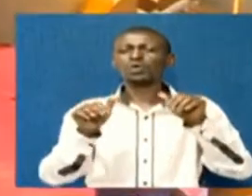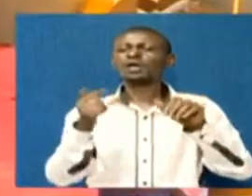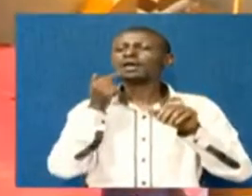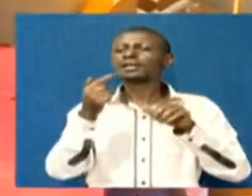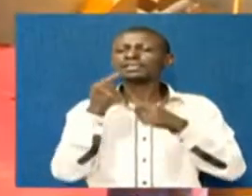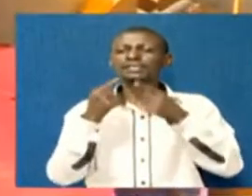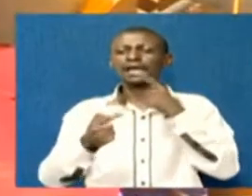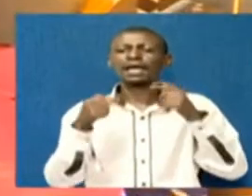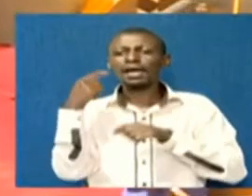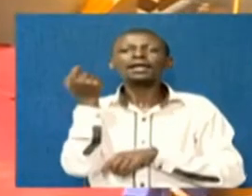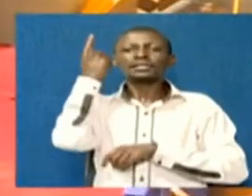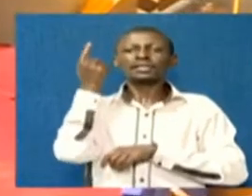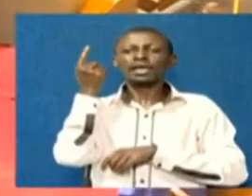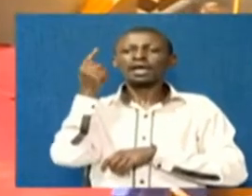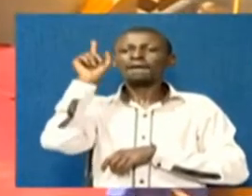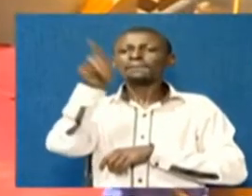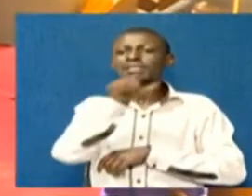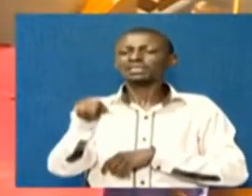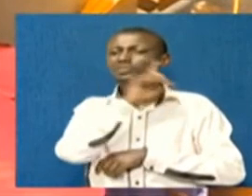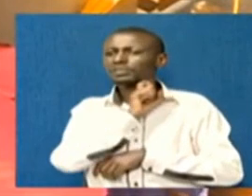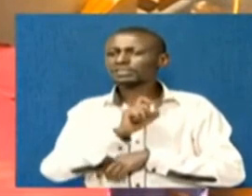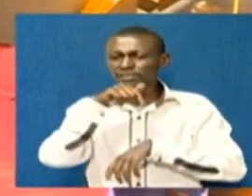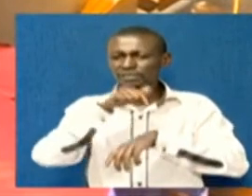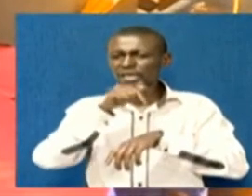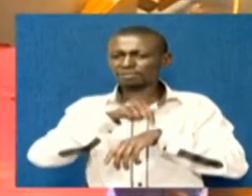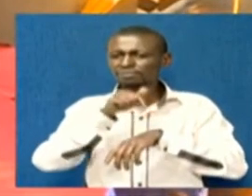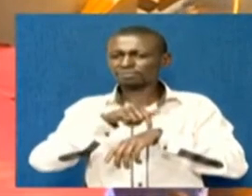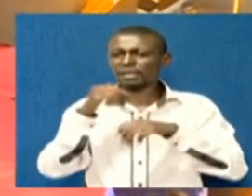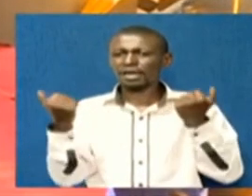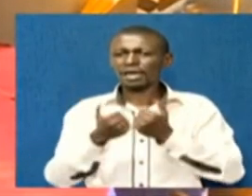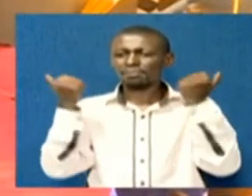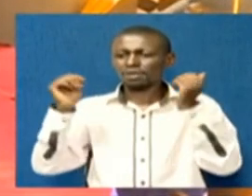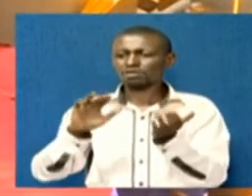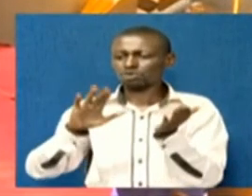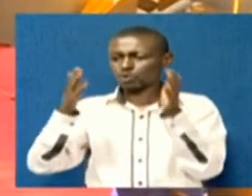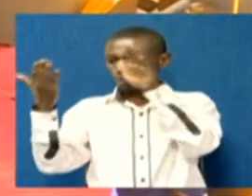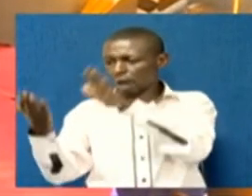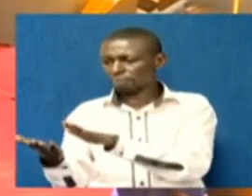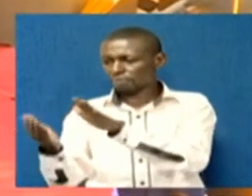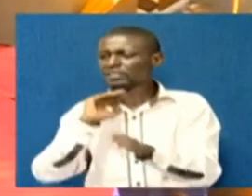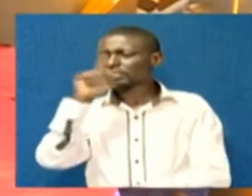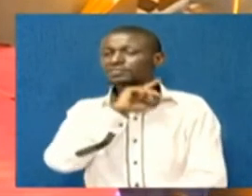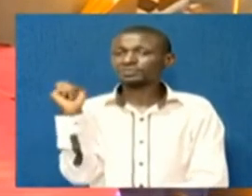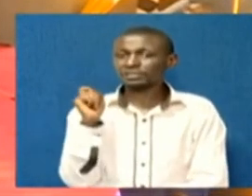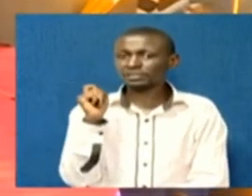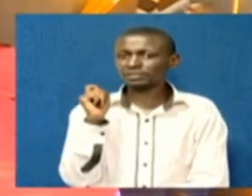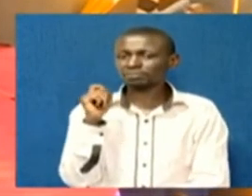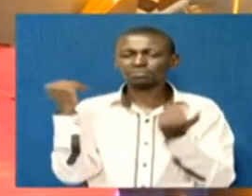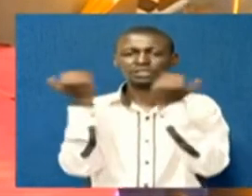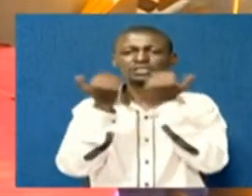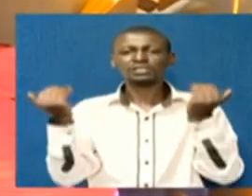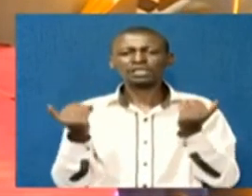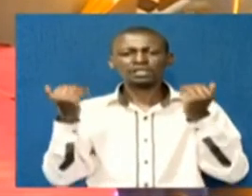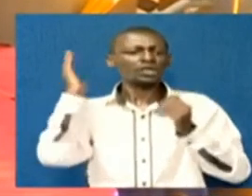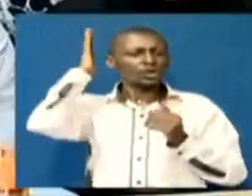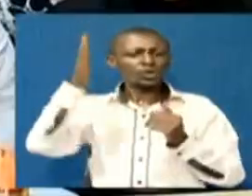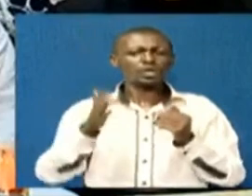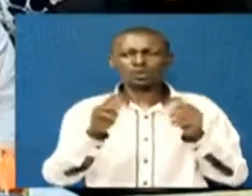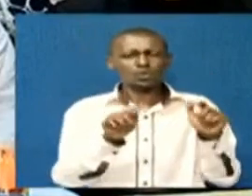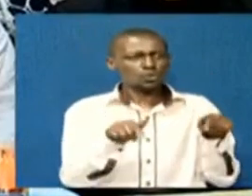you made a mistake. When you get down to the grave, the children will start fighting for